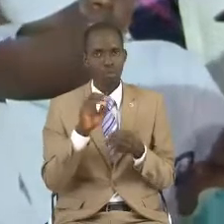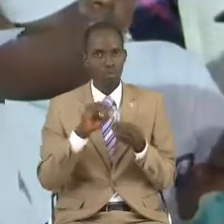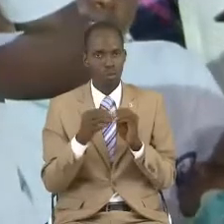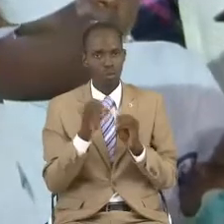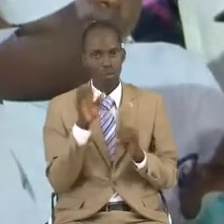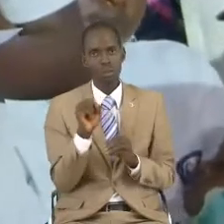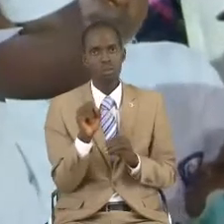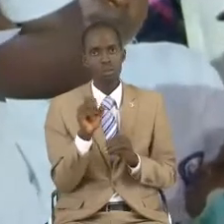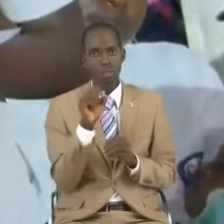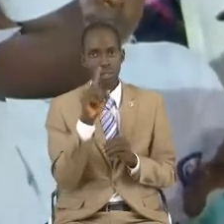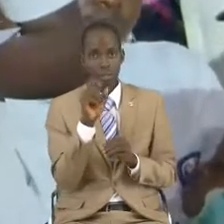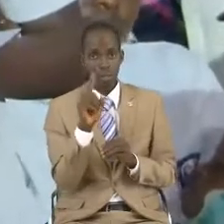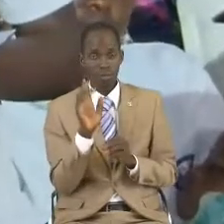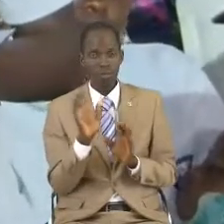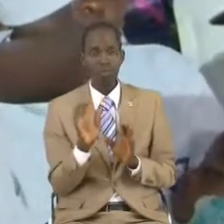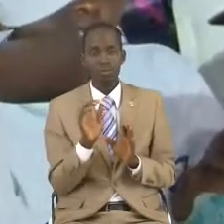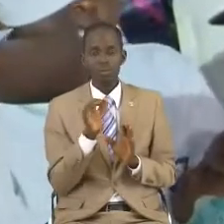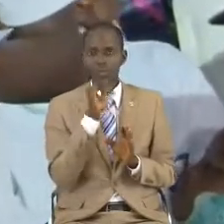digits